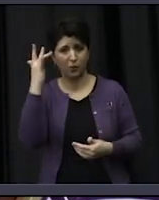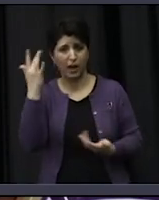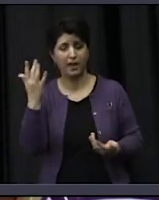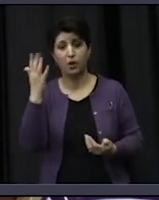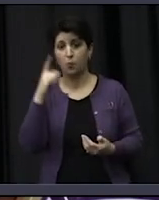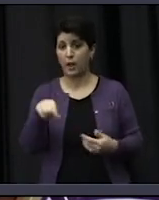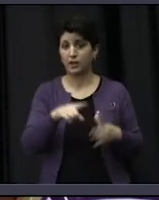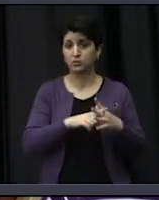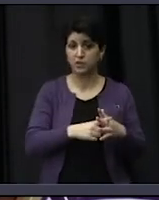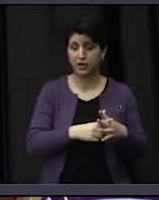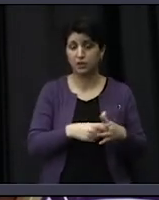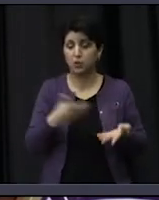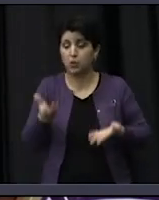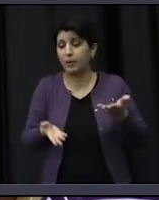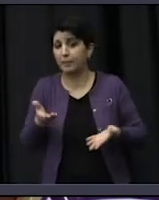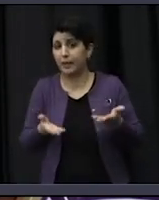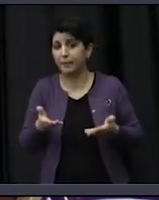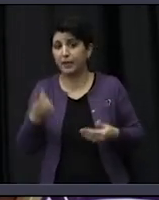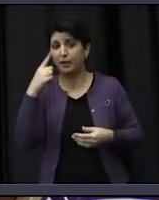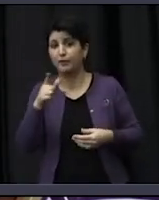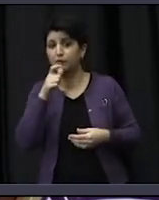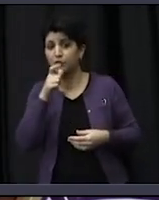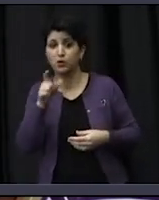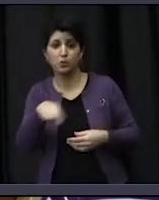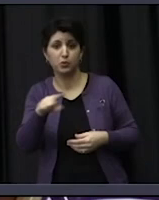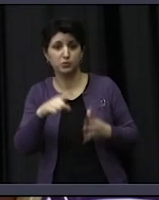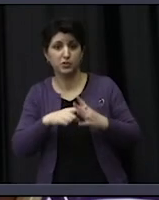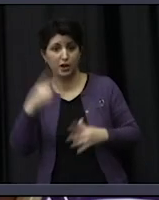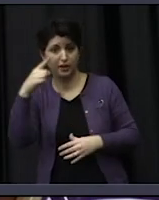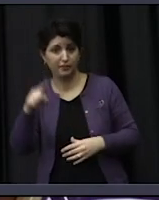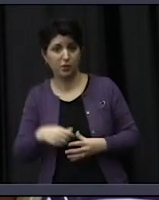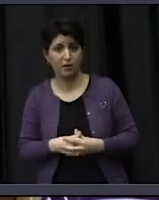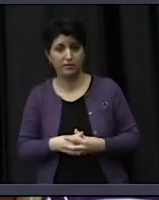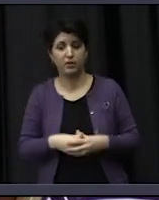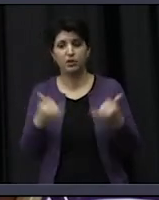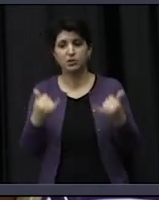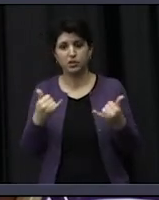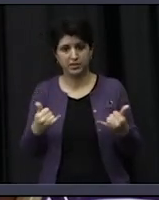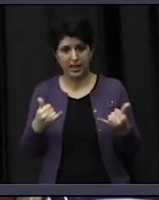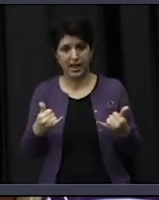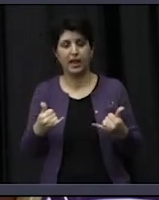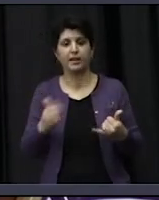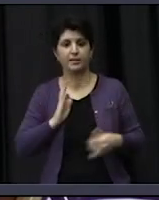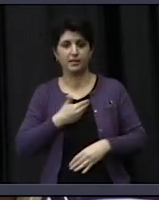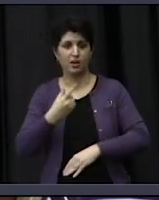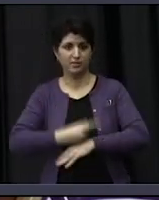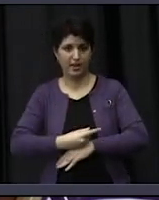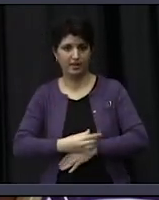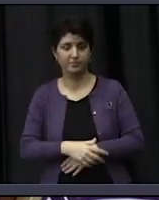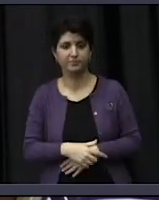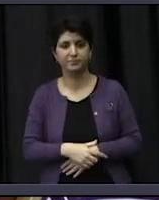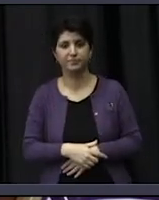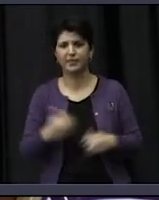we started, or maybe for who you started for. Today is the day. Life